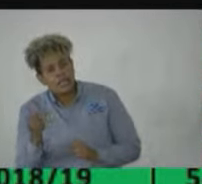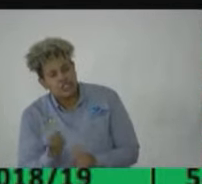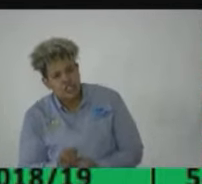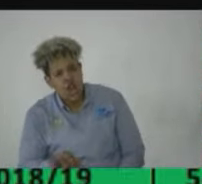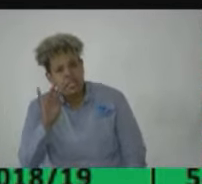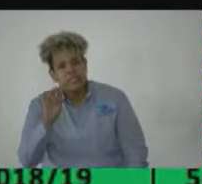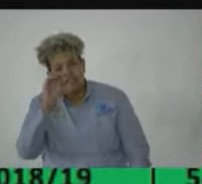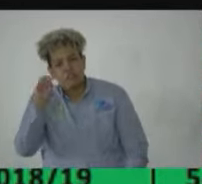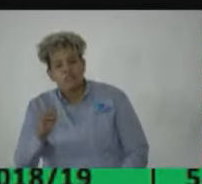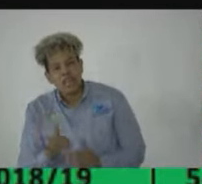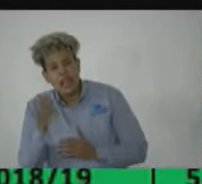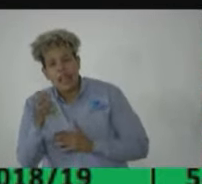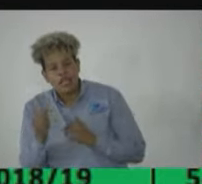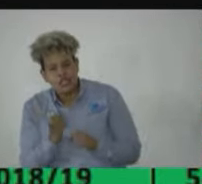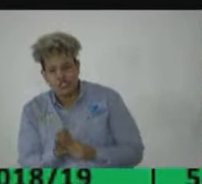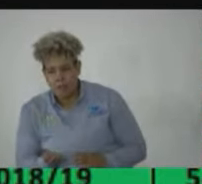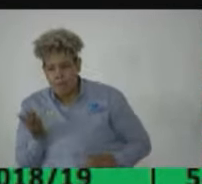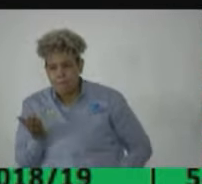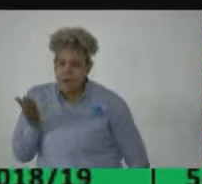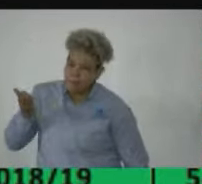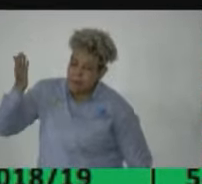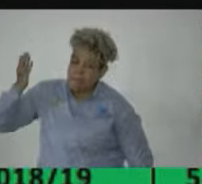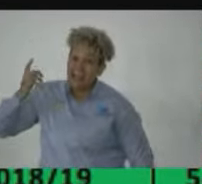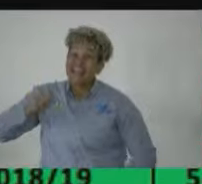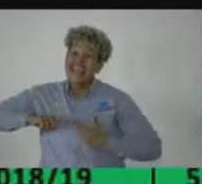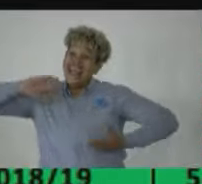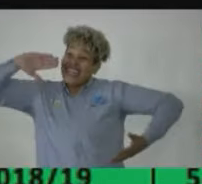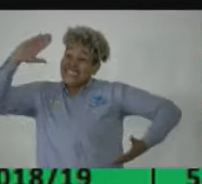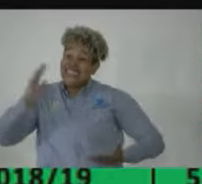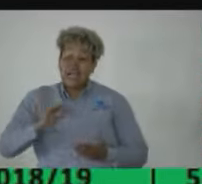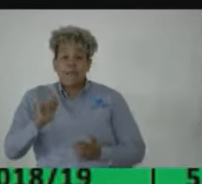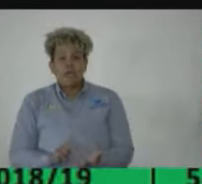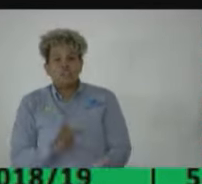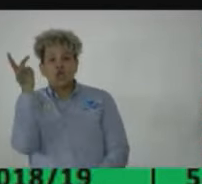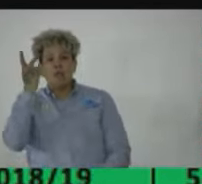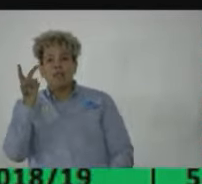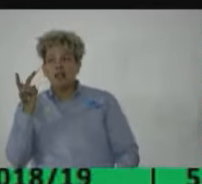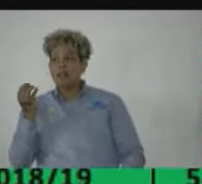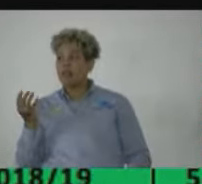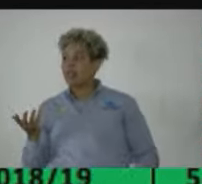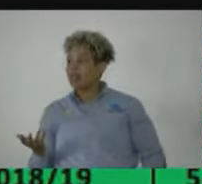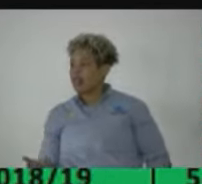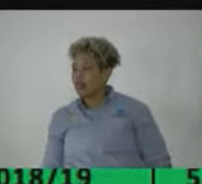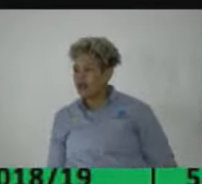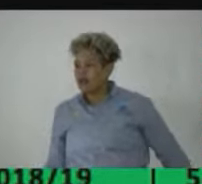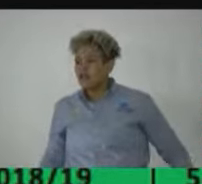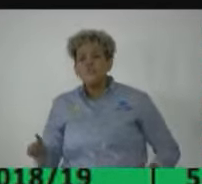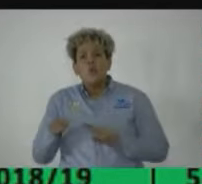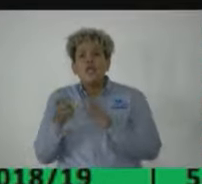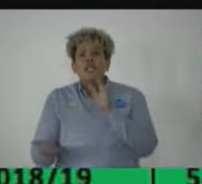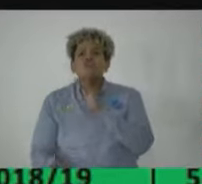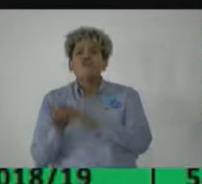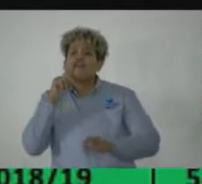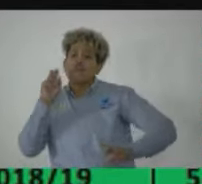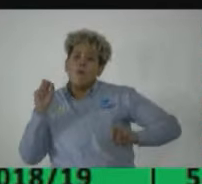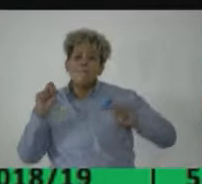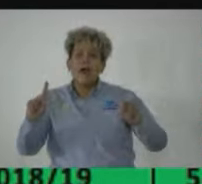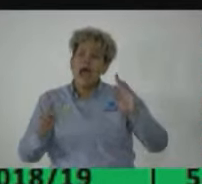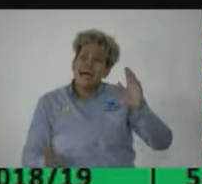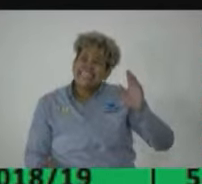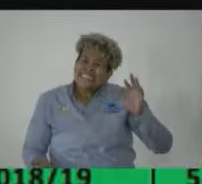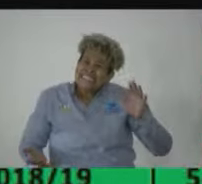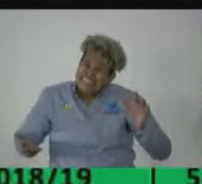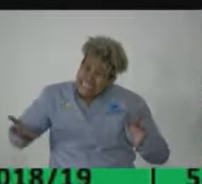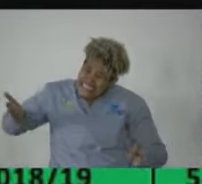and 7% the year after. And then it declined by double digits. So when there is recovery to get back up to where